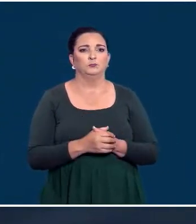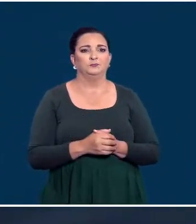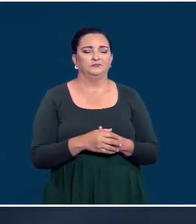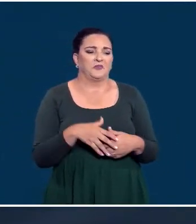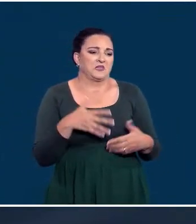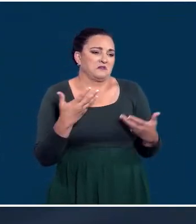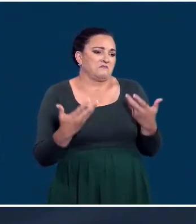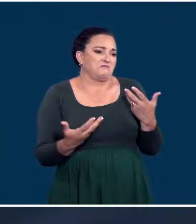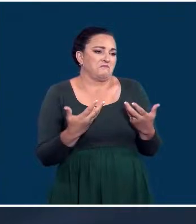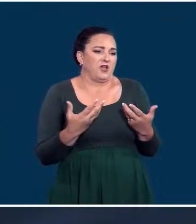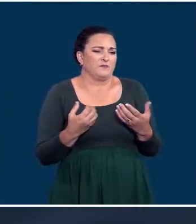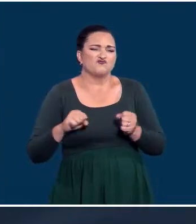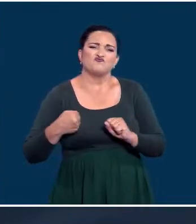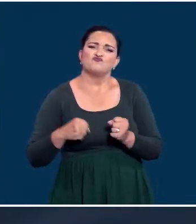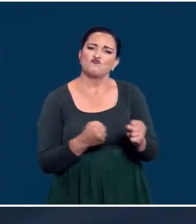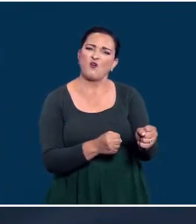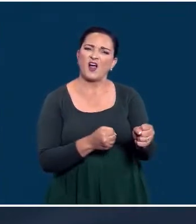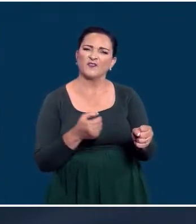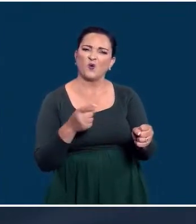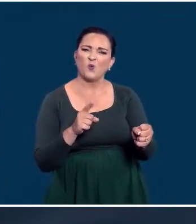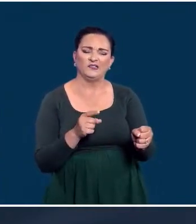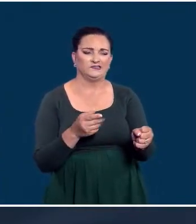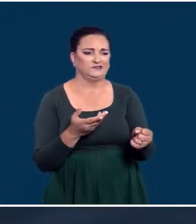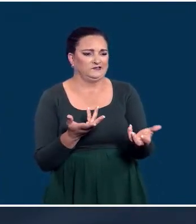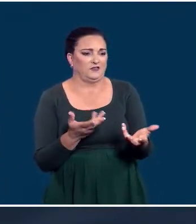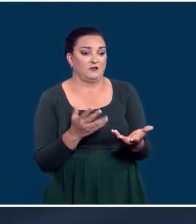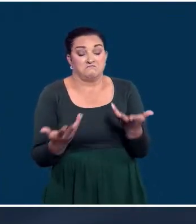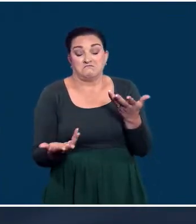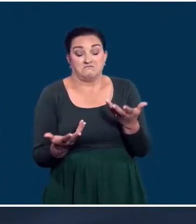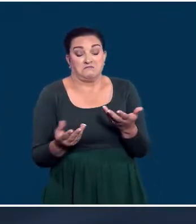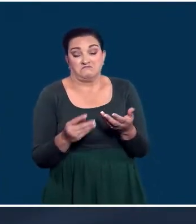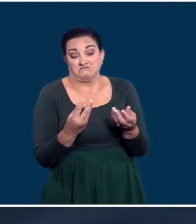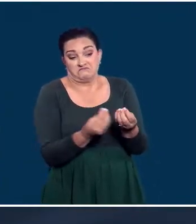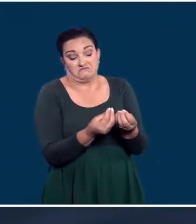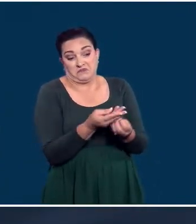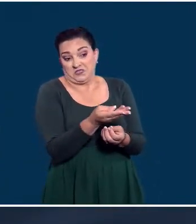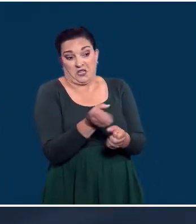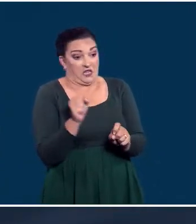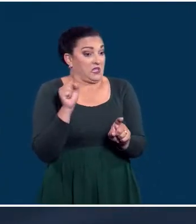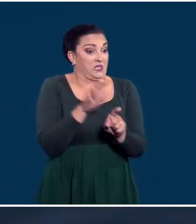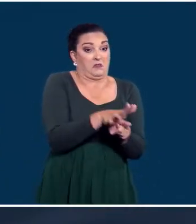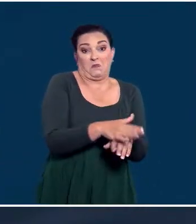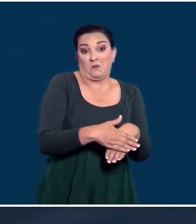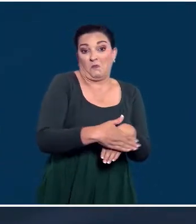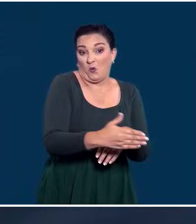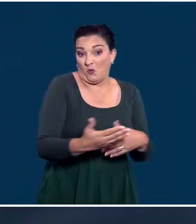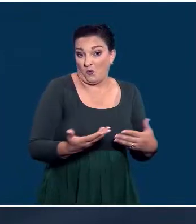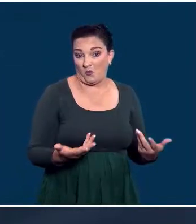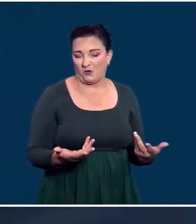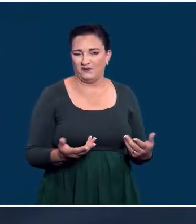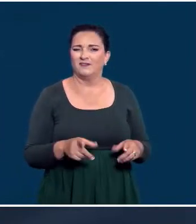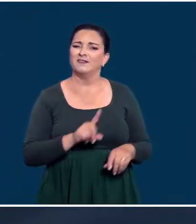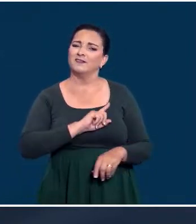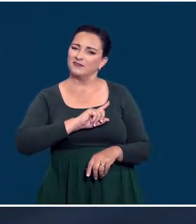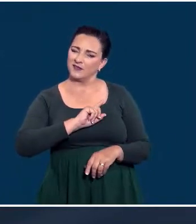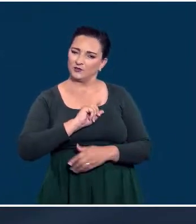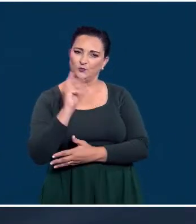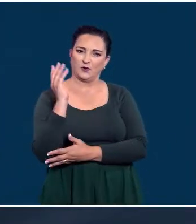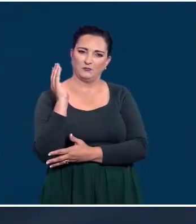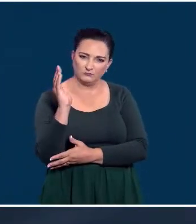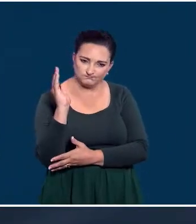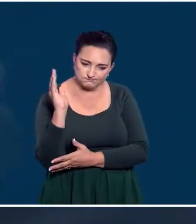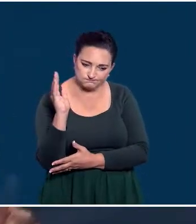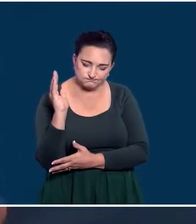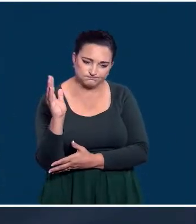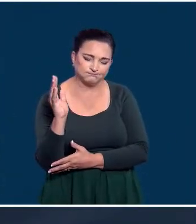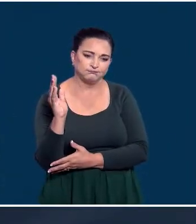might have a more dominant impact than the others. In the presentation that we